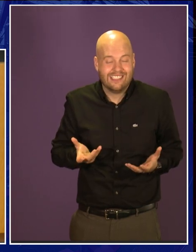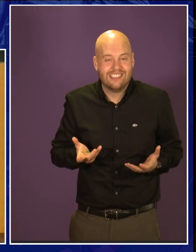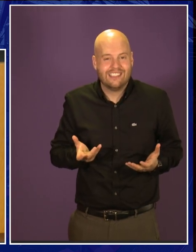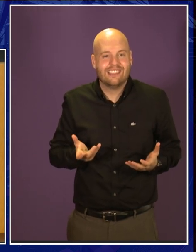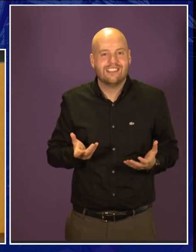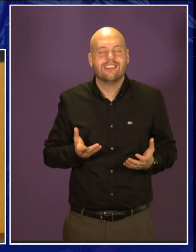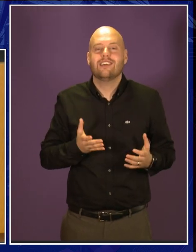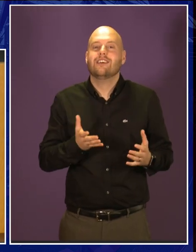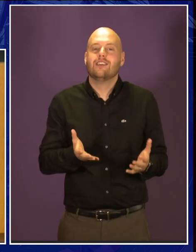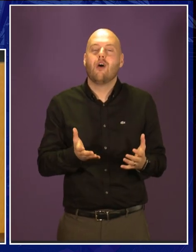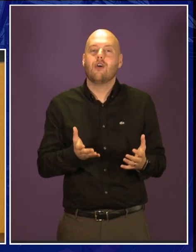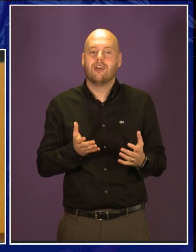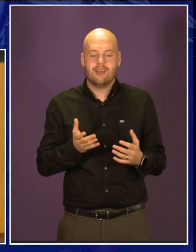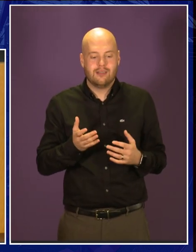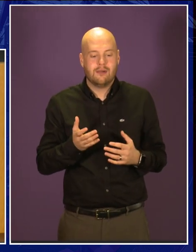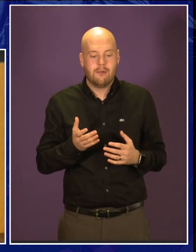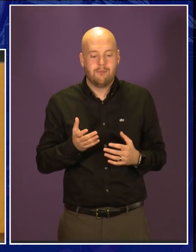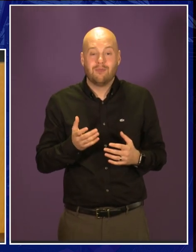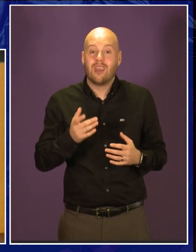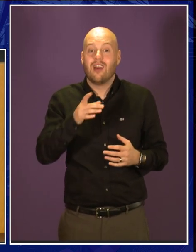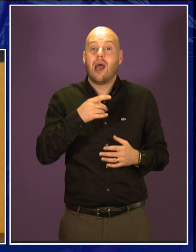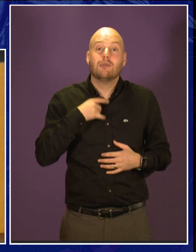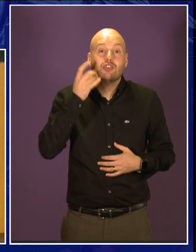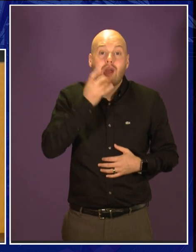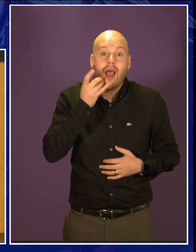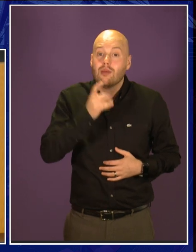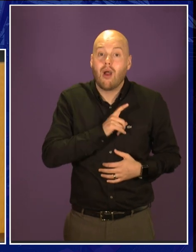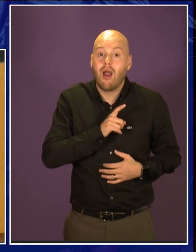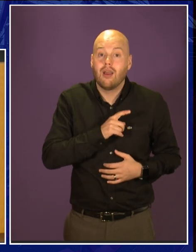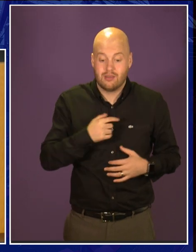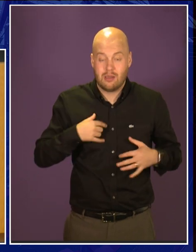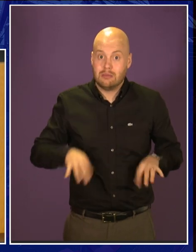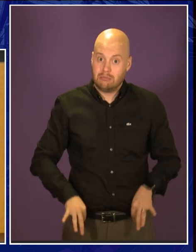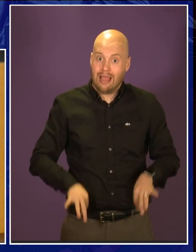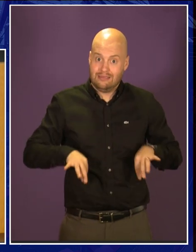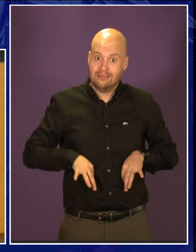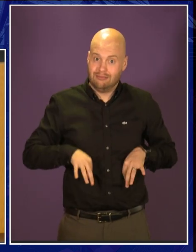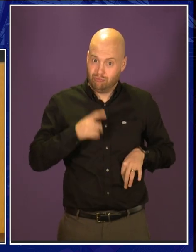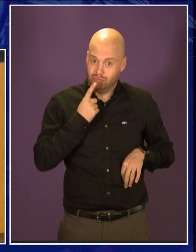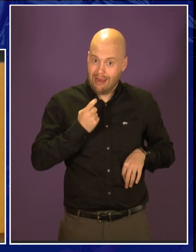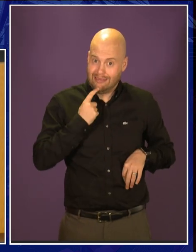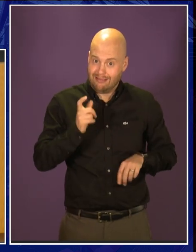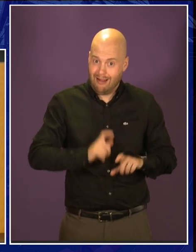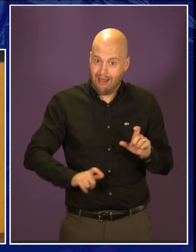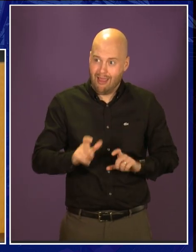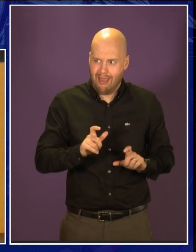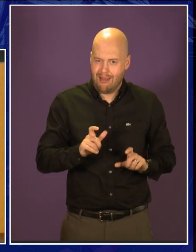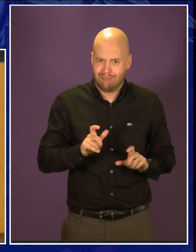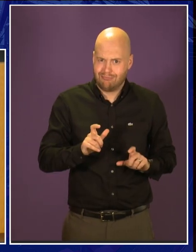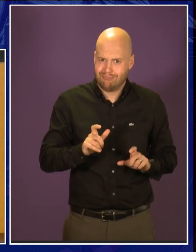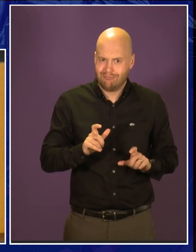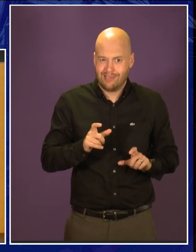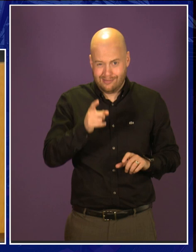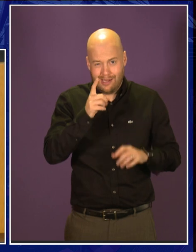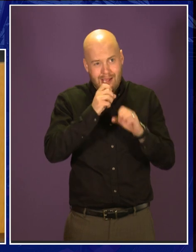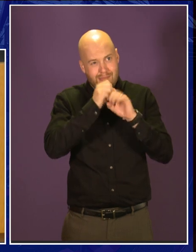Because I am having red underwear. And this is the idea of red underwear. It's shy. I couldn't share it. Like, there is tanks and